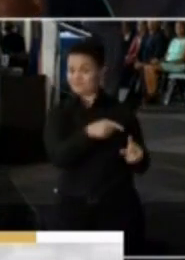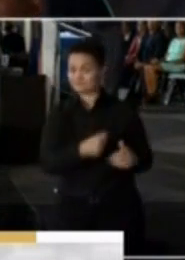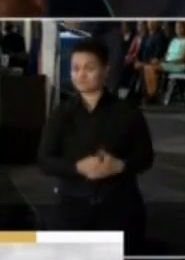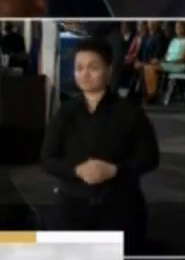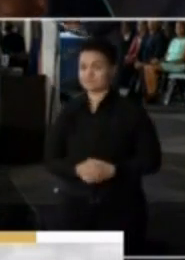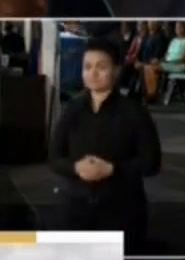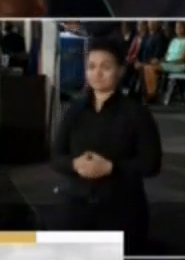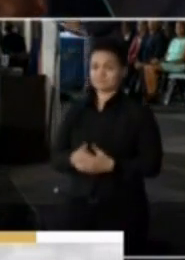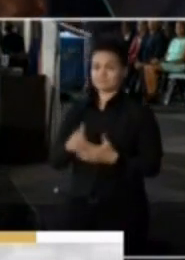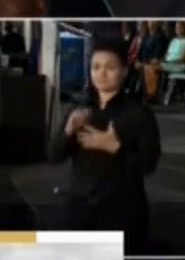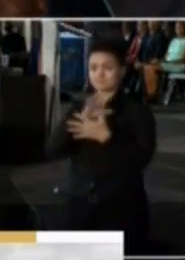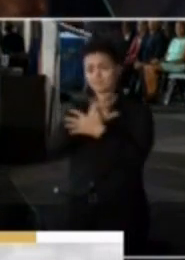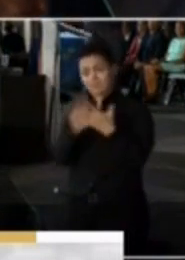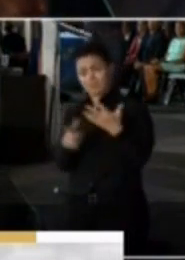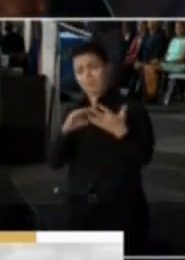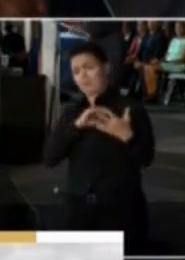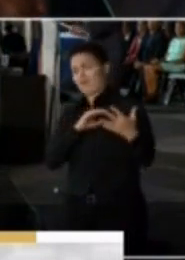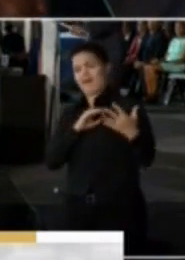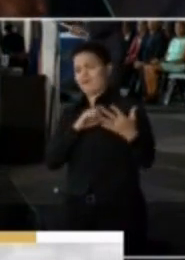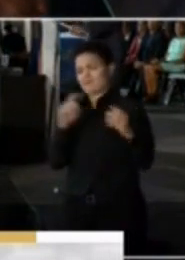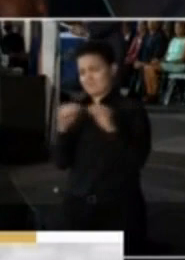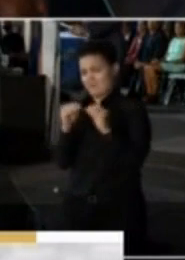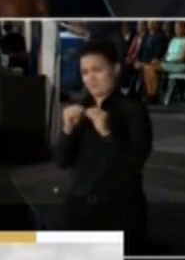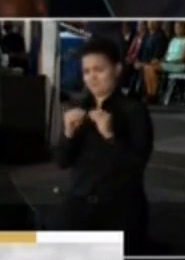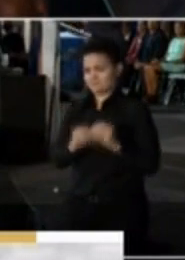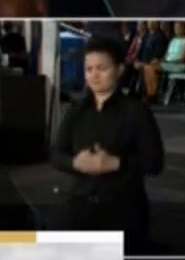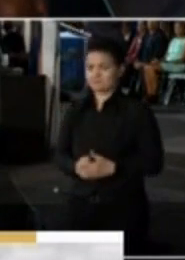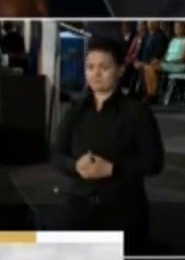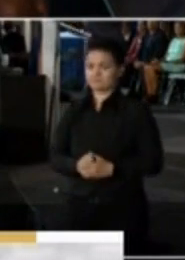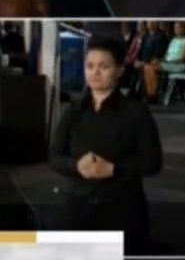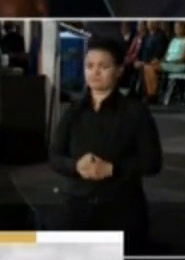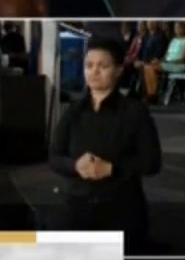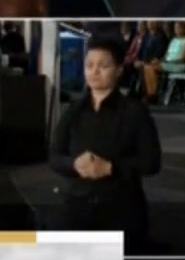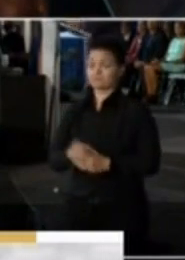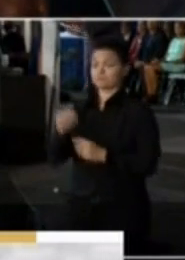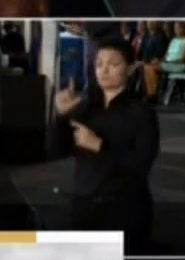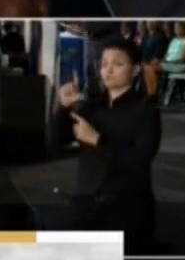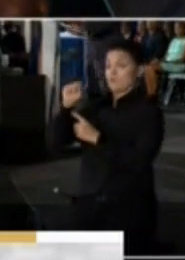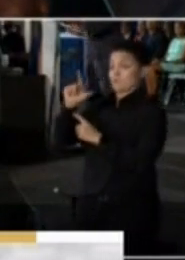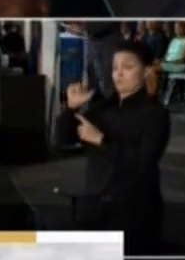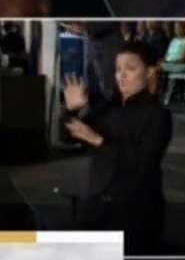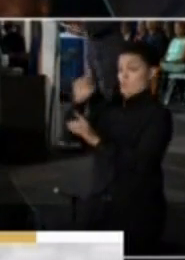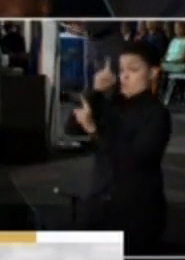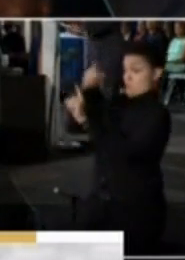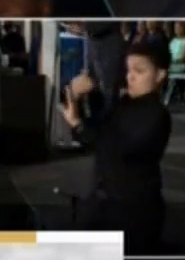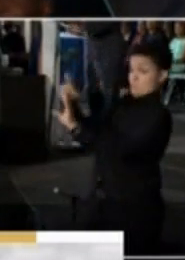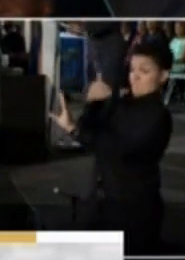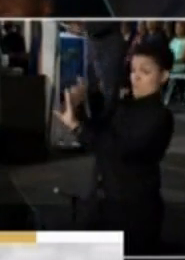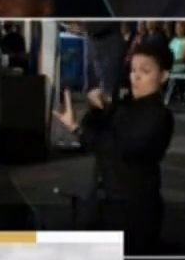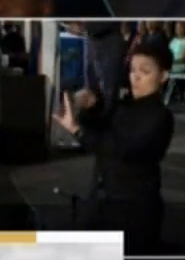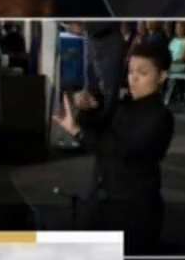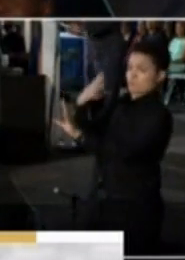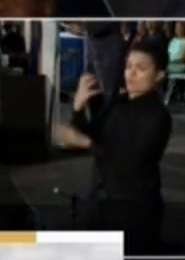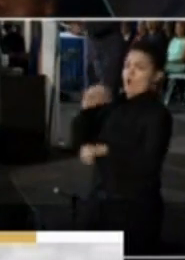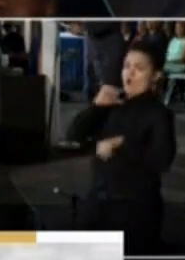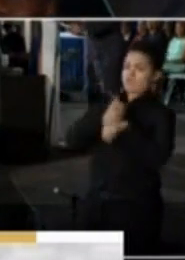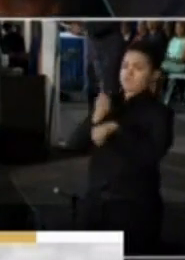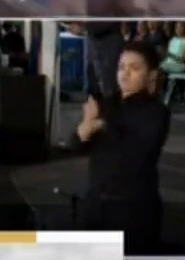proud to announce today that by 2024, Denver will have 4 additional youth empowerment centers around the